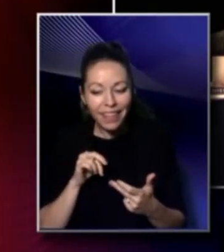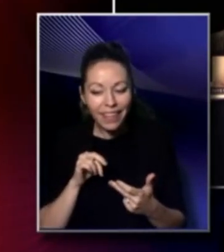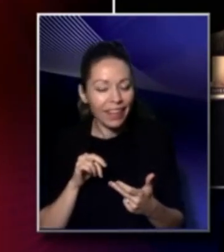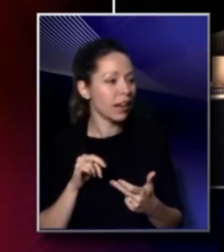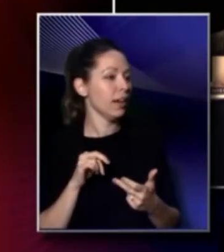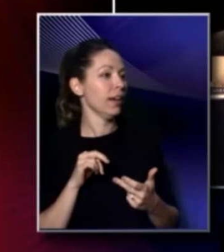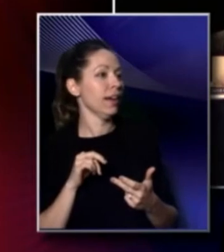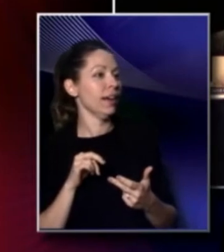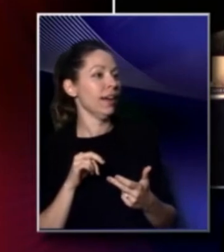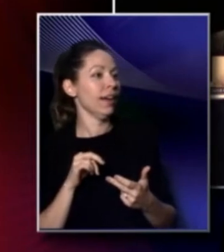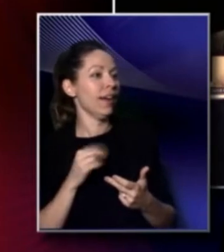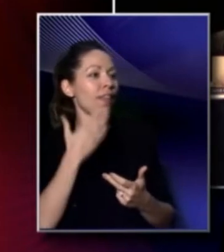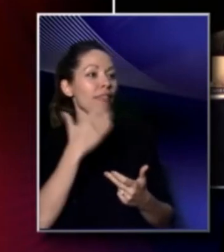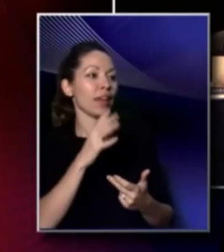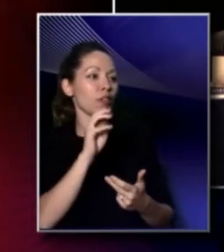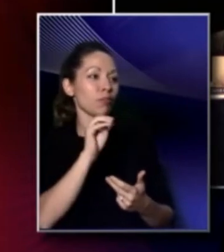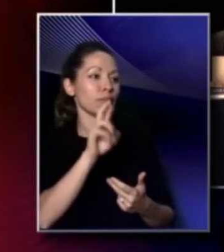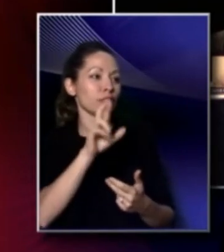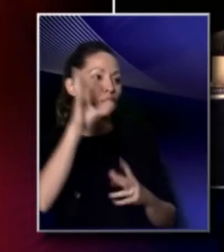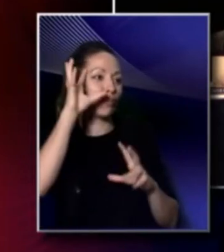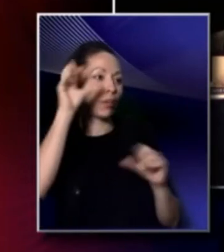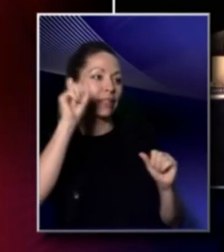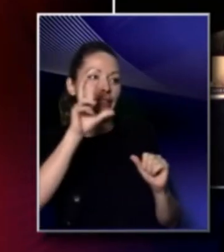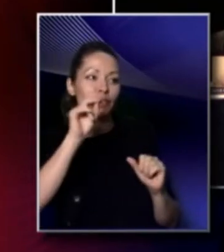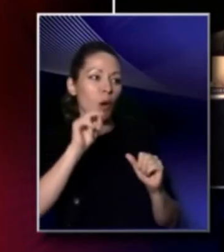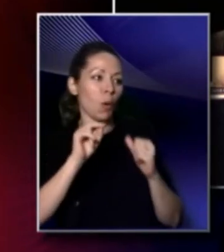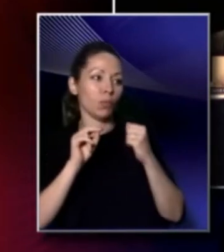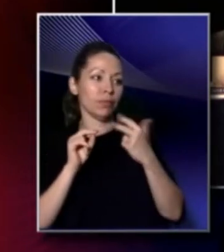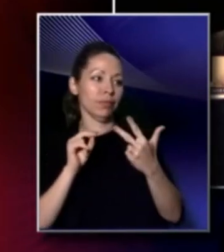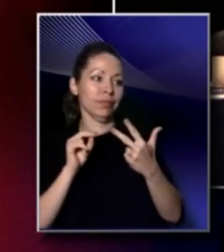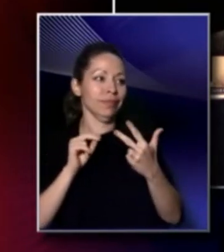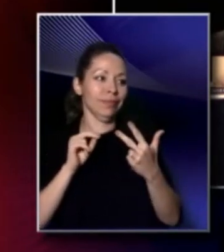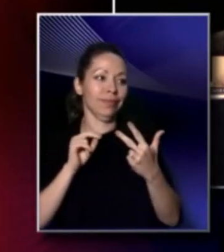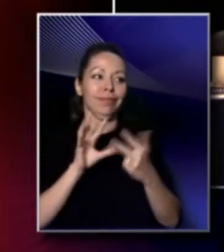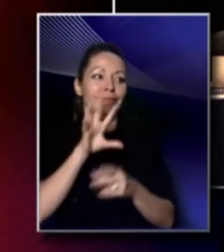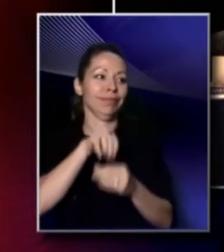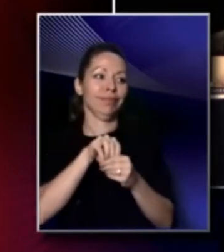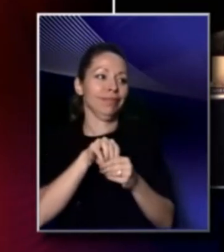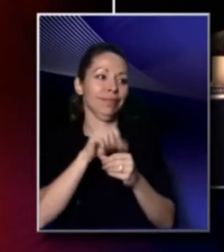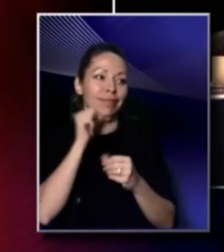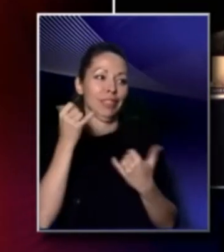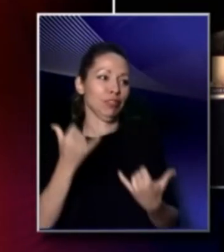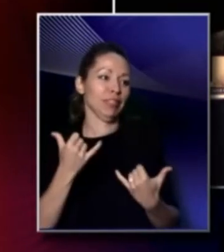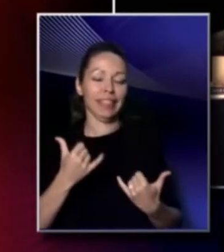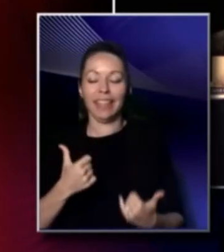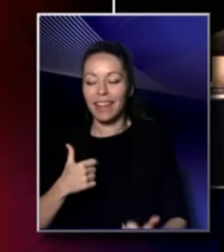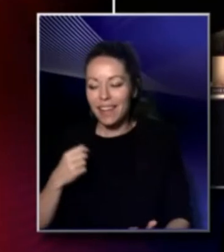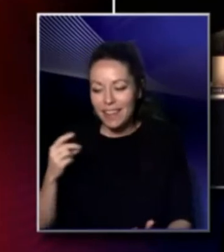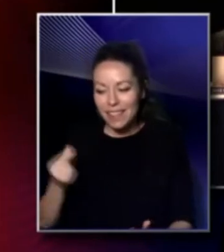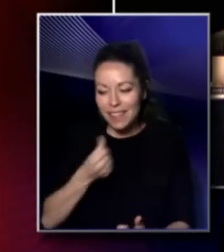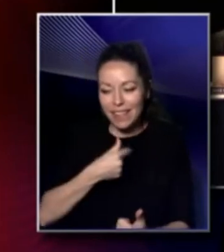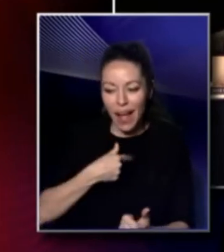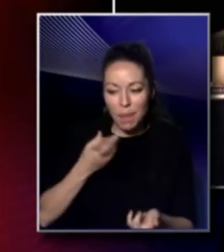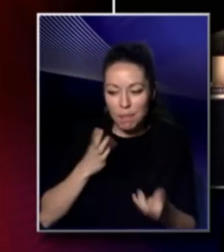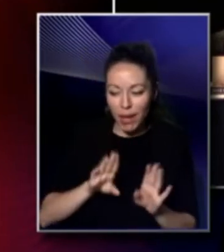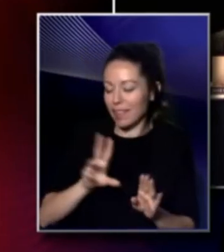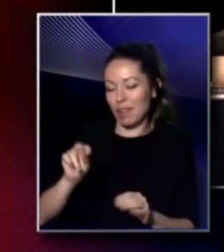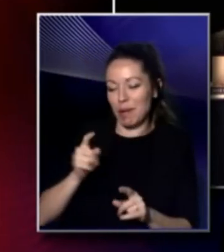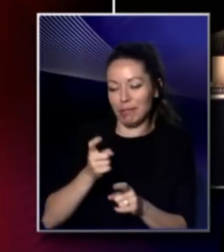Thank you, Mr. President. I don't think I'm going to do the trifecta today. Oh, I had put money on that. I'm